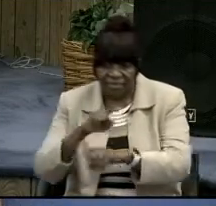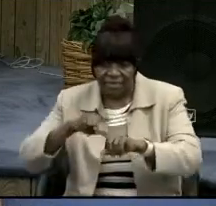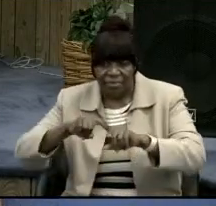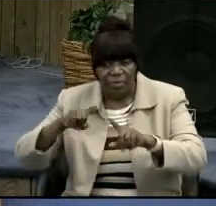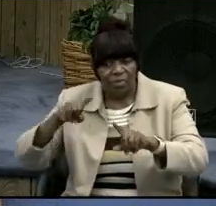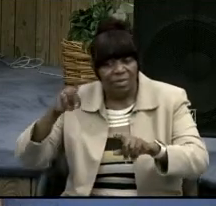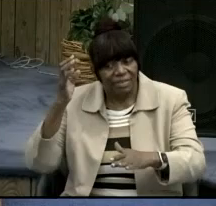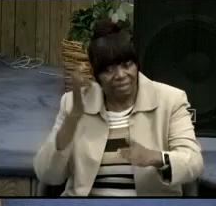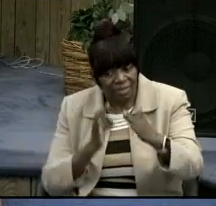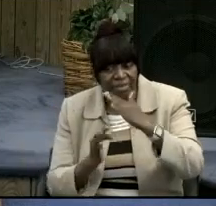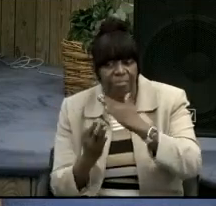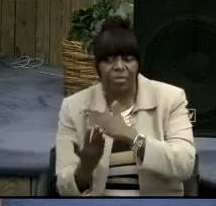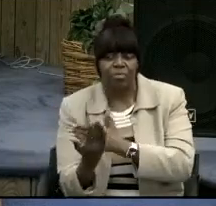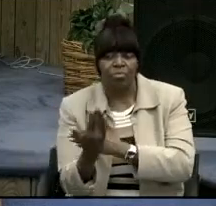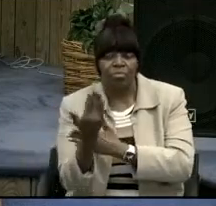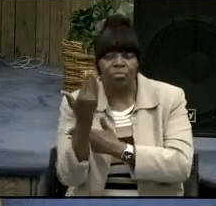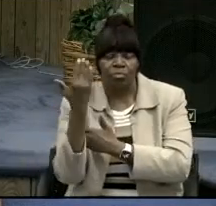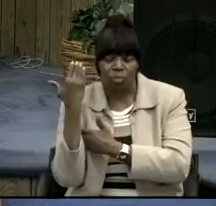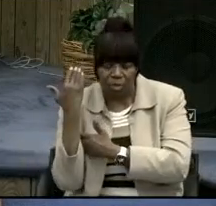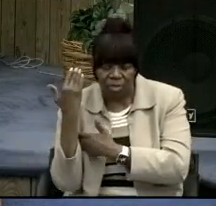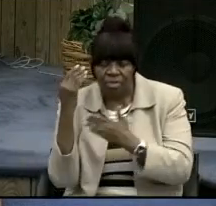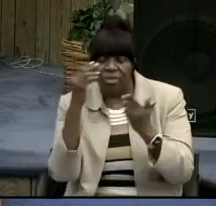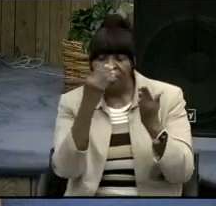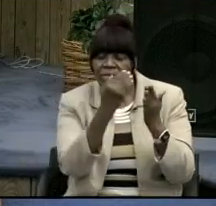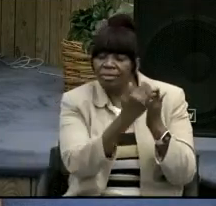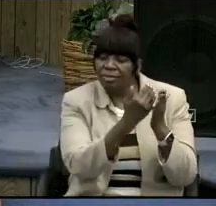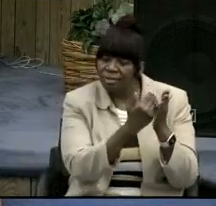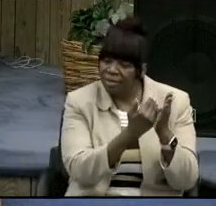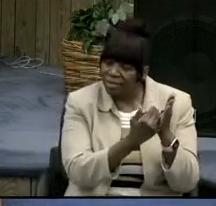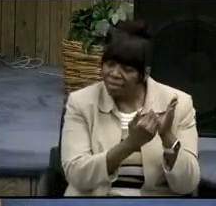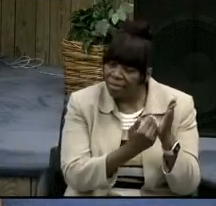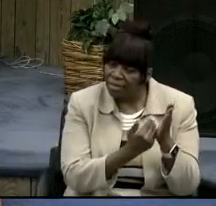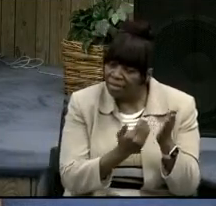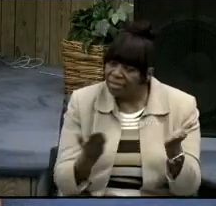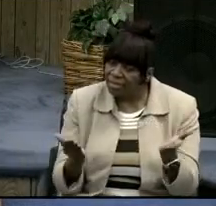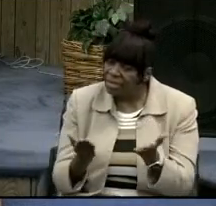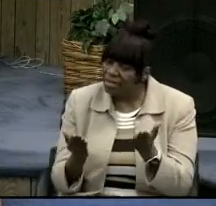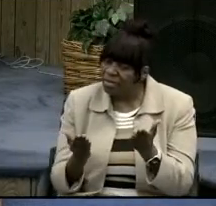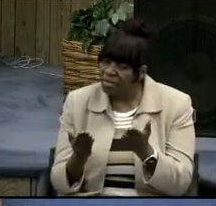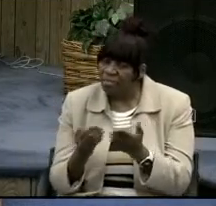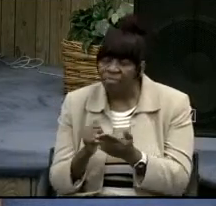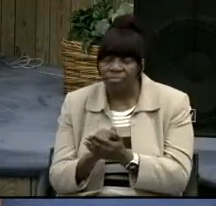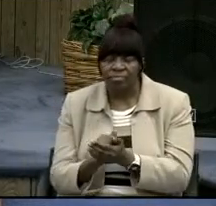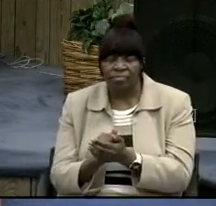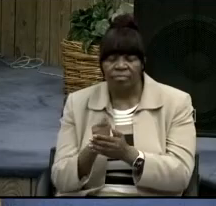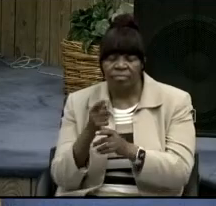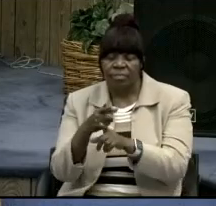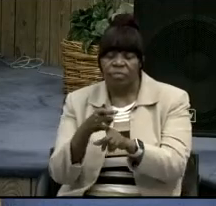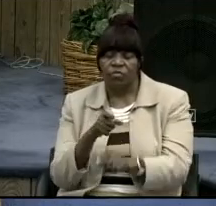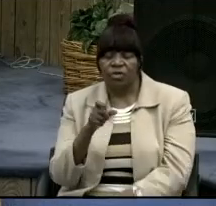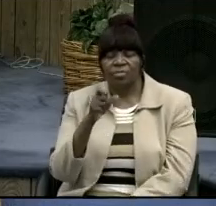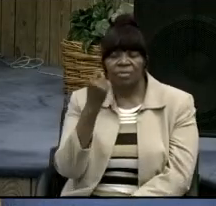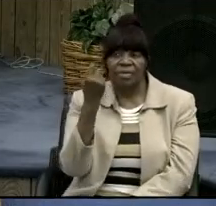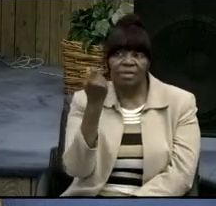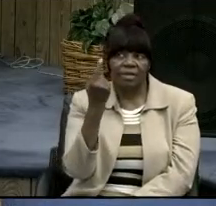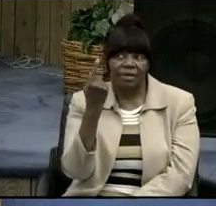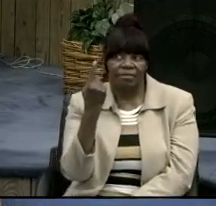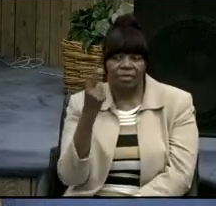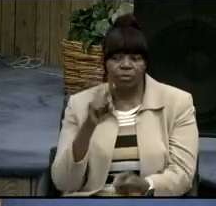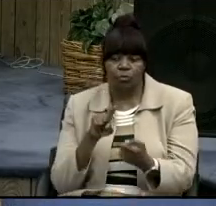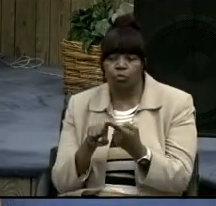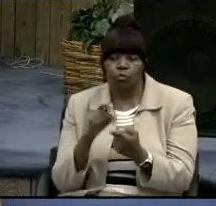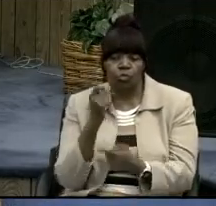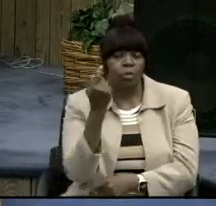o'clock on Sabbath morning, there's a review of the Sabbath School lesson right here in the sanctuary from 11 to